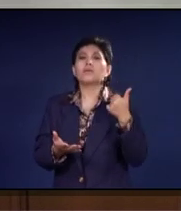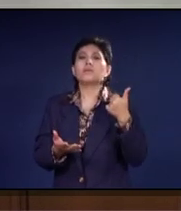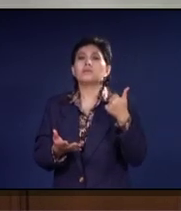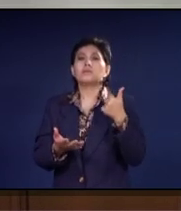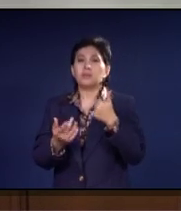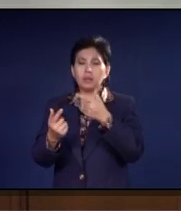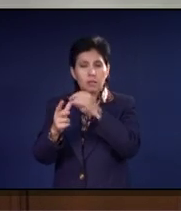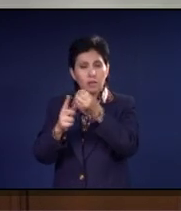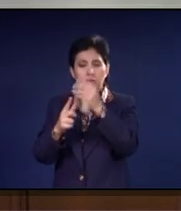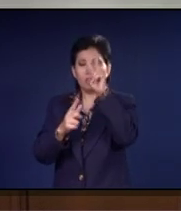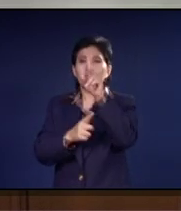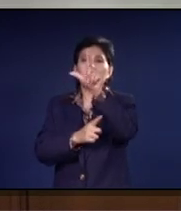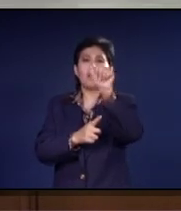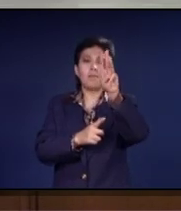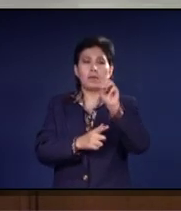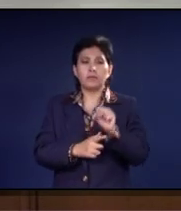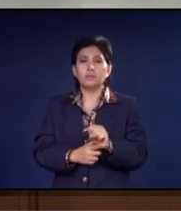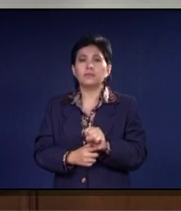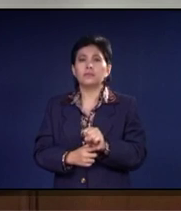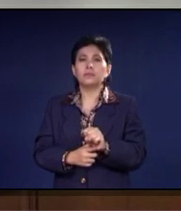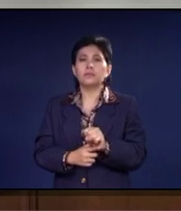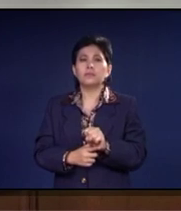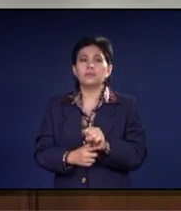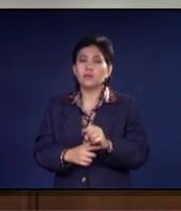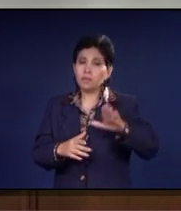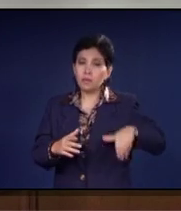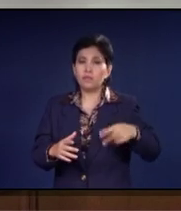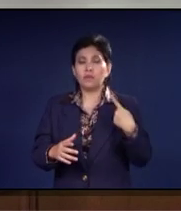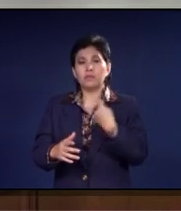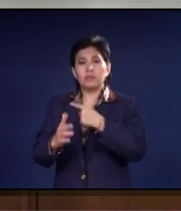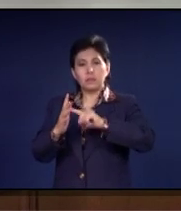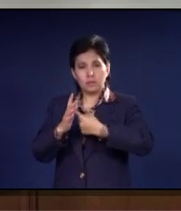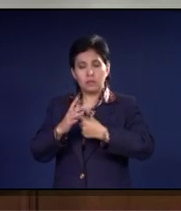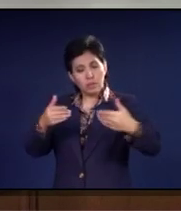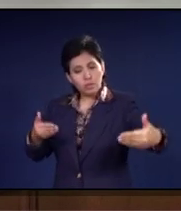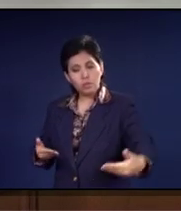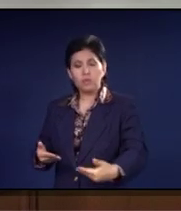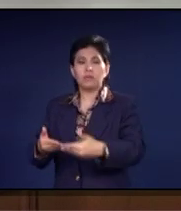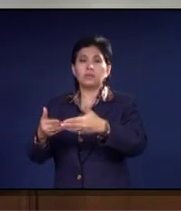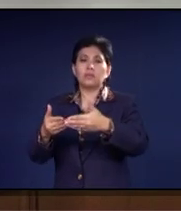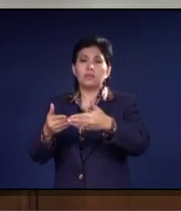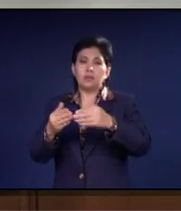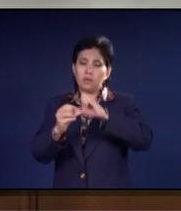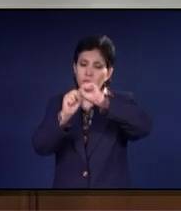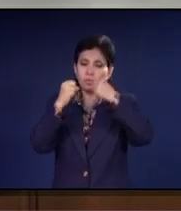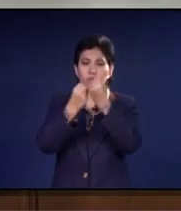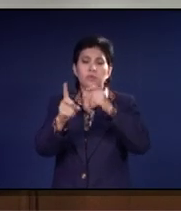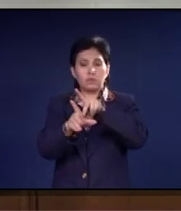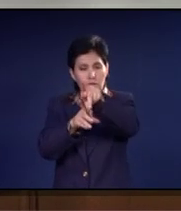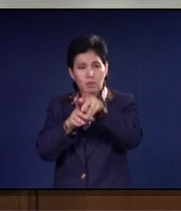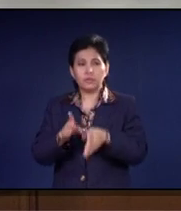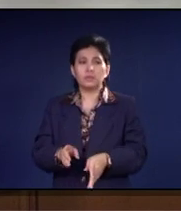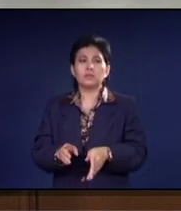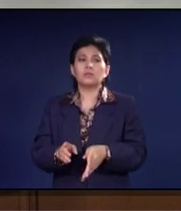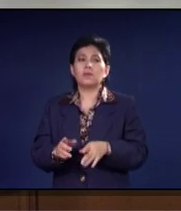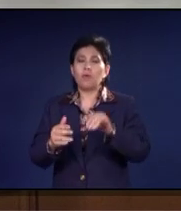LMS of your account. Before you starting the introduction to social psychology, let me tell